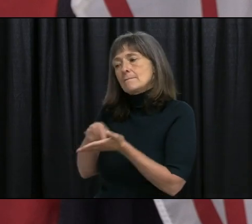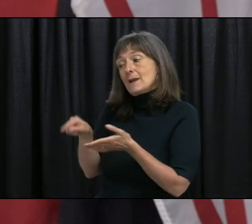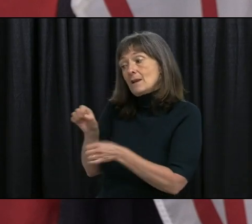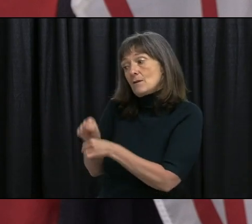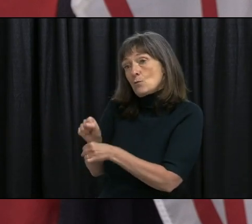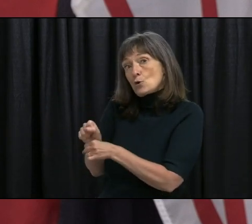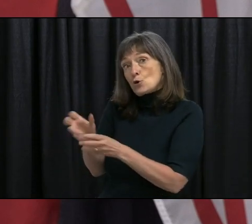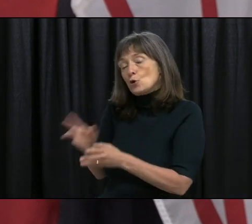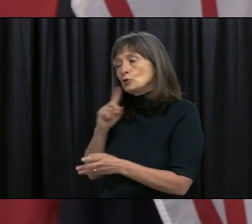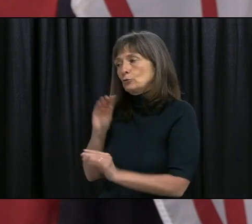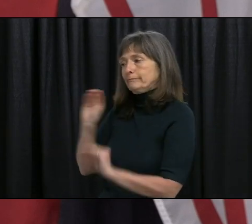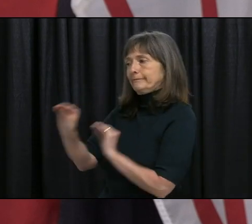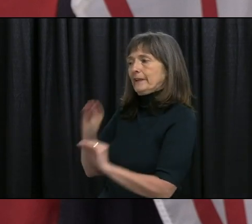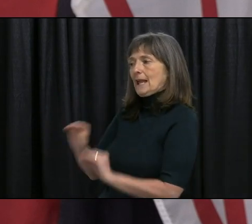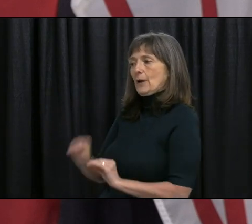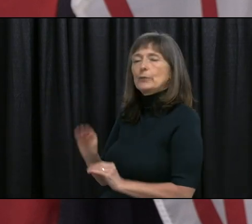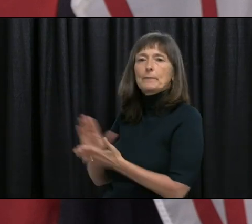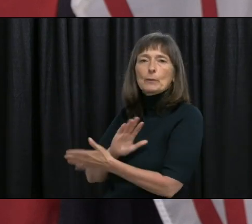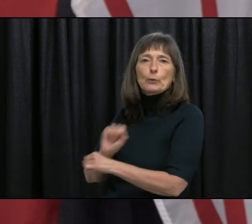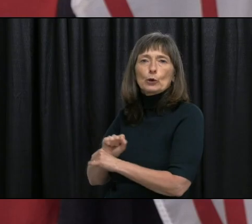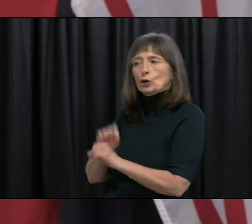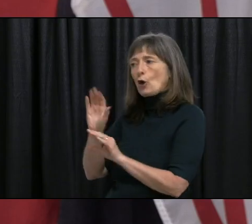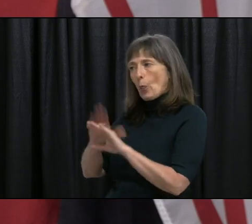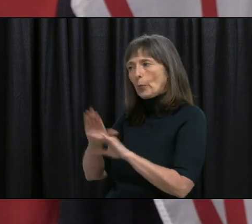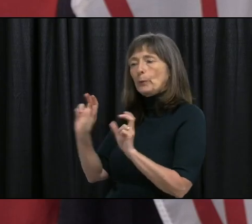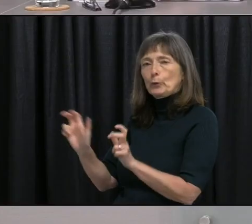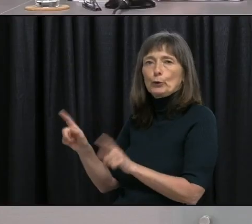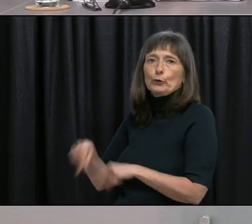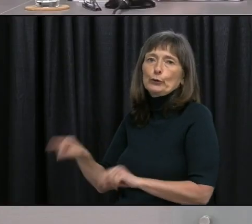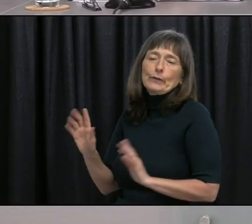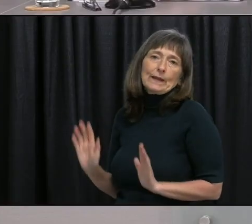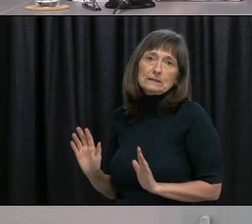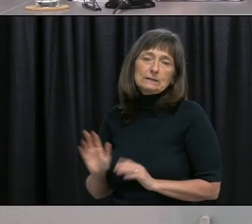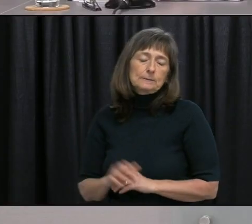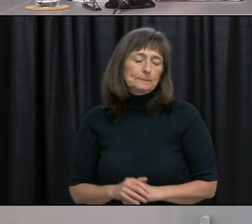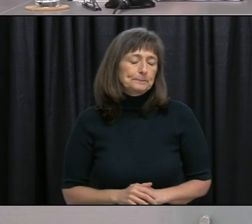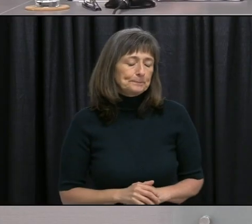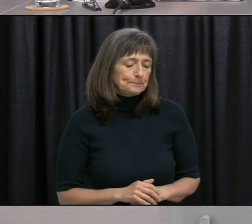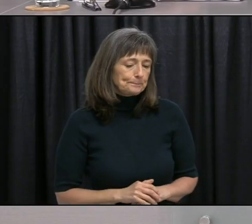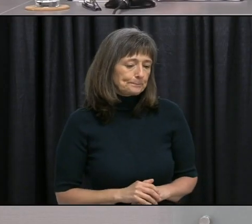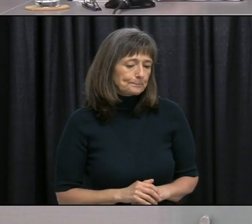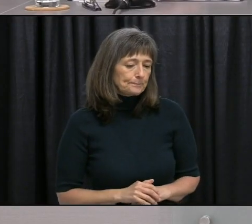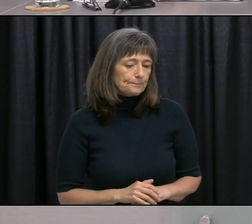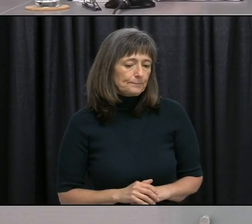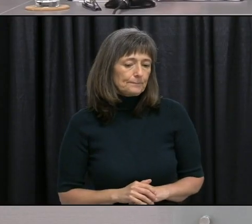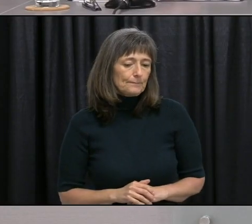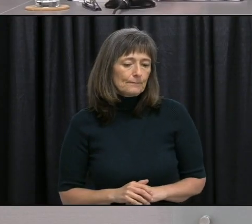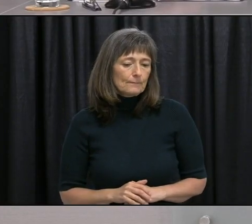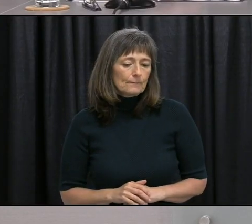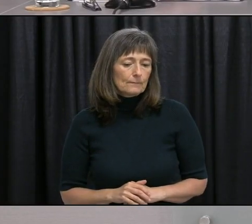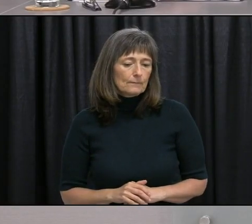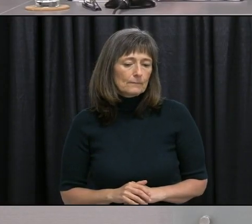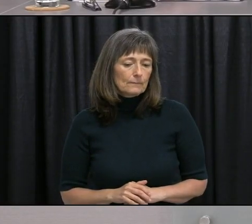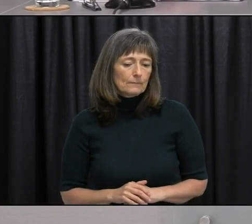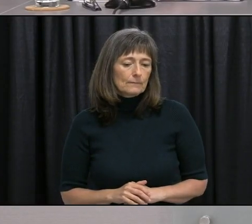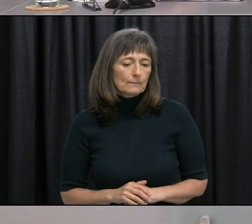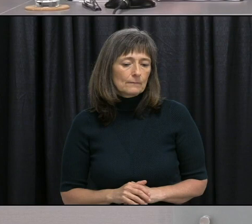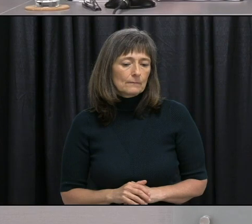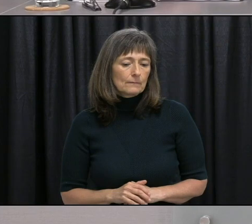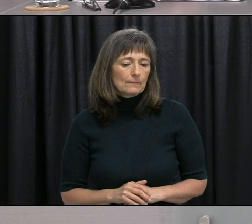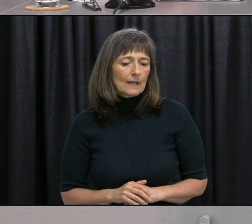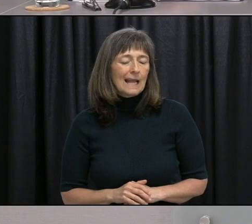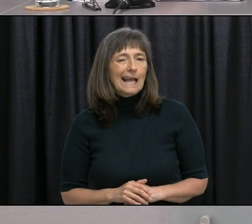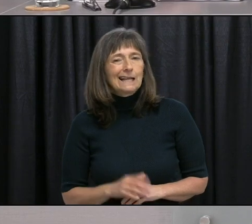employees who have stepped up during this pandemic. And I'm kind of going off the back of Peter's question in terms of